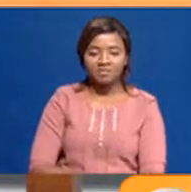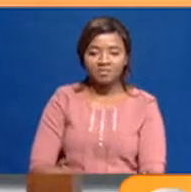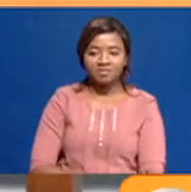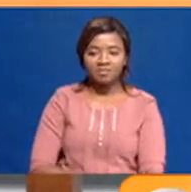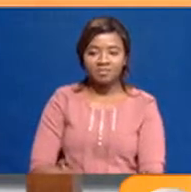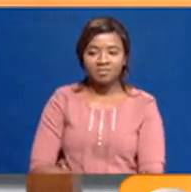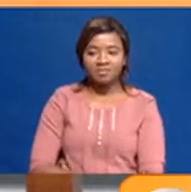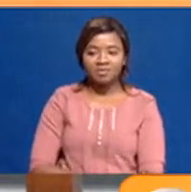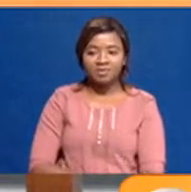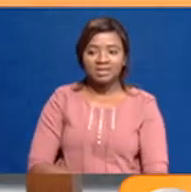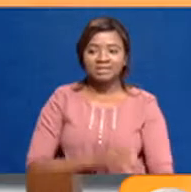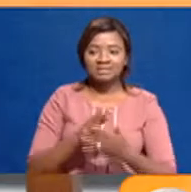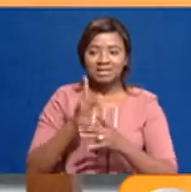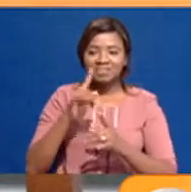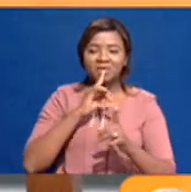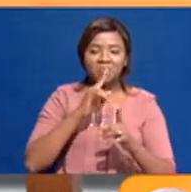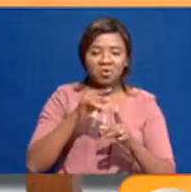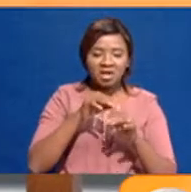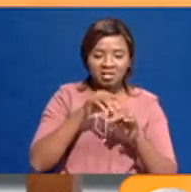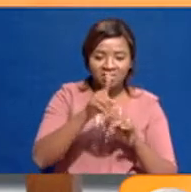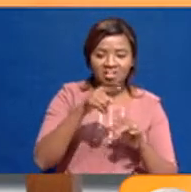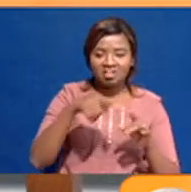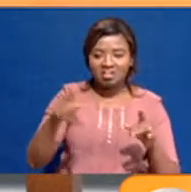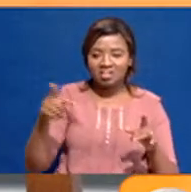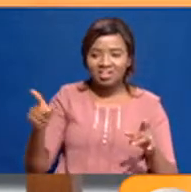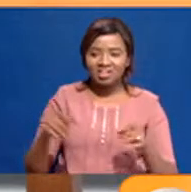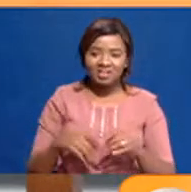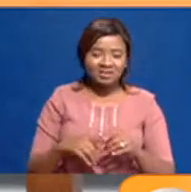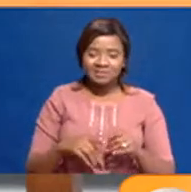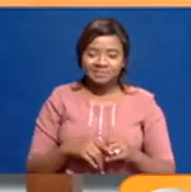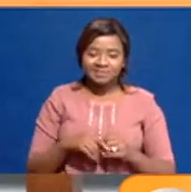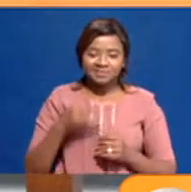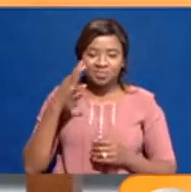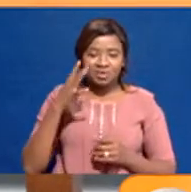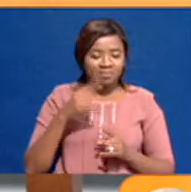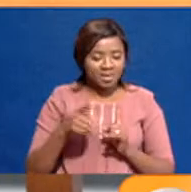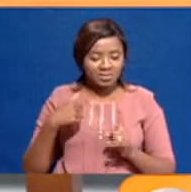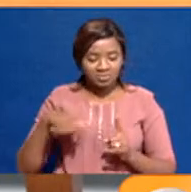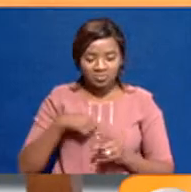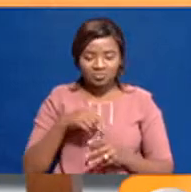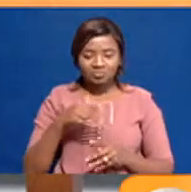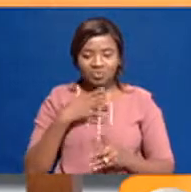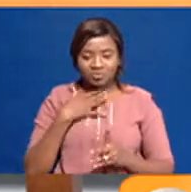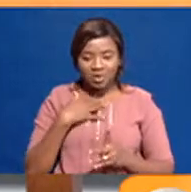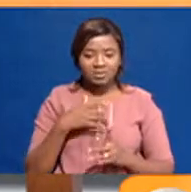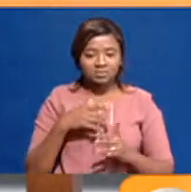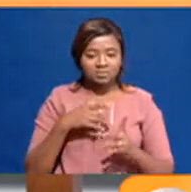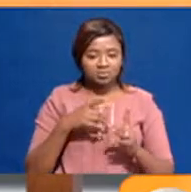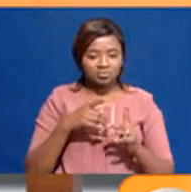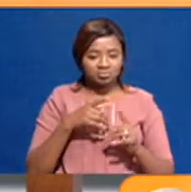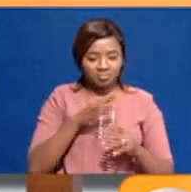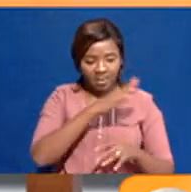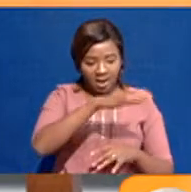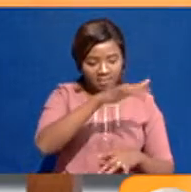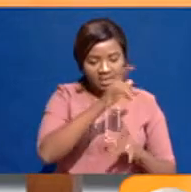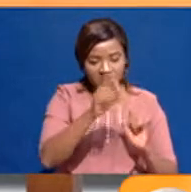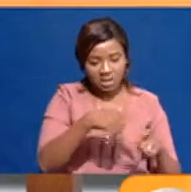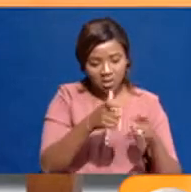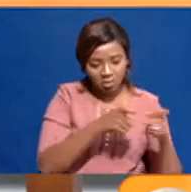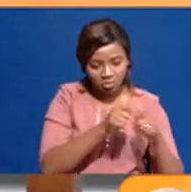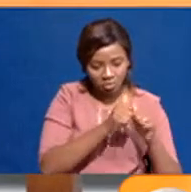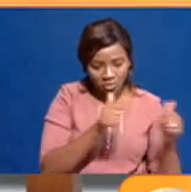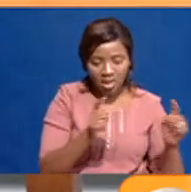directing these issues because you want to be able to control parliament, you want to be able to control the